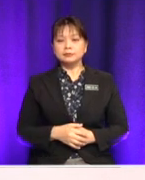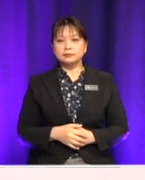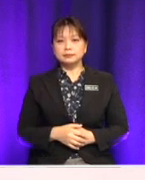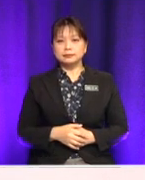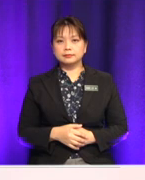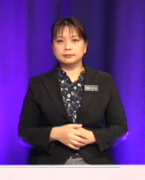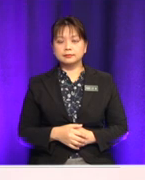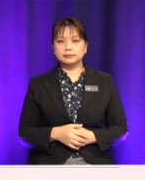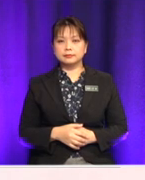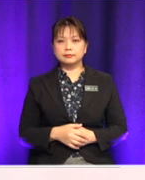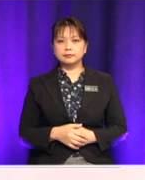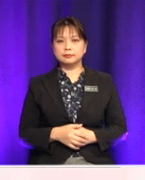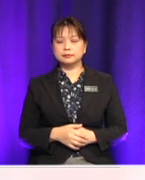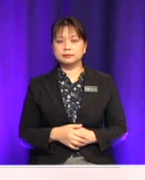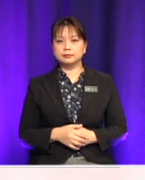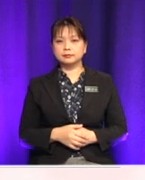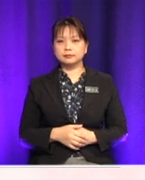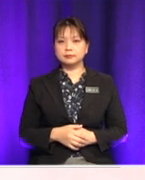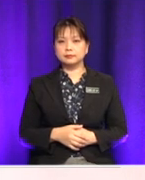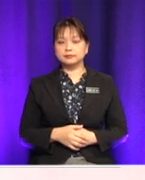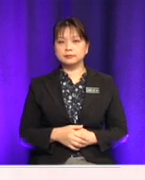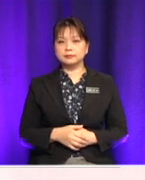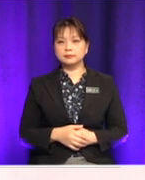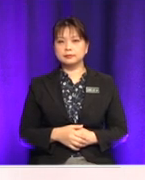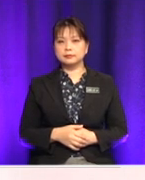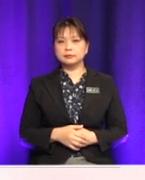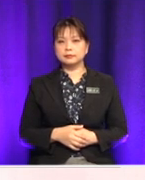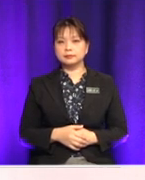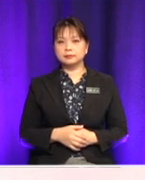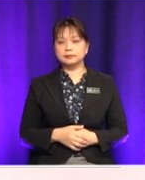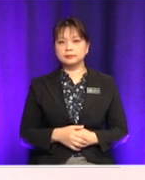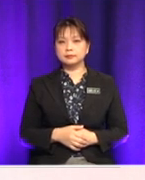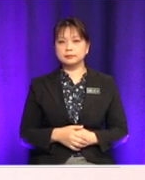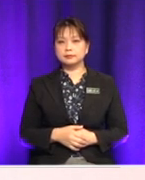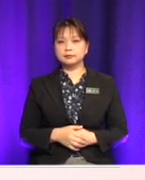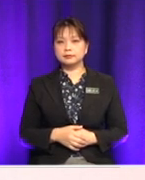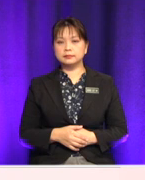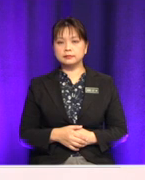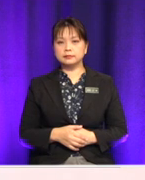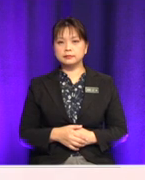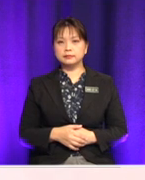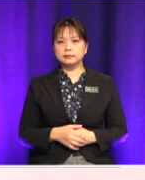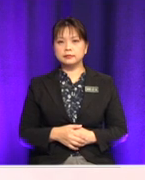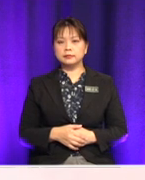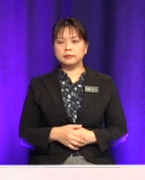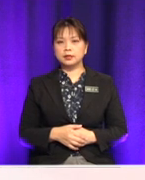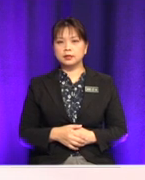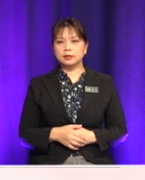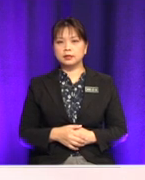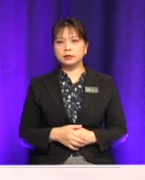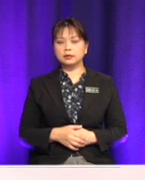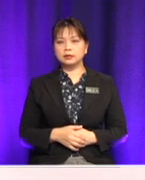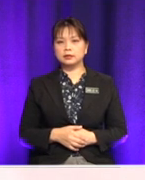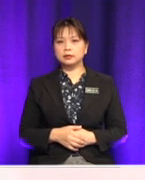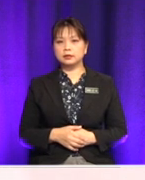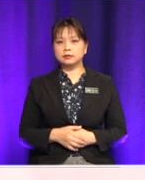Good job, Faizal. All right. Now, the last question. Anyone in the house? Mm-hmm. I think it's Fatin. All right, I only love you. Okay,